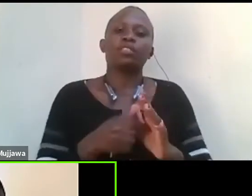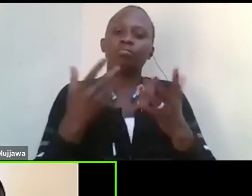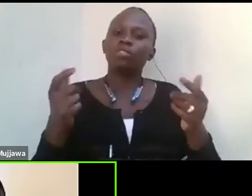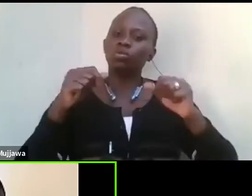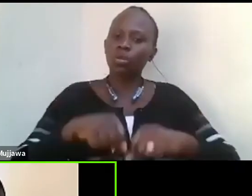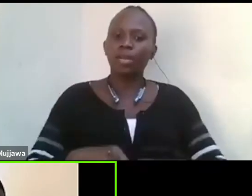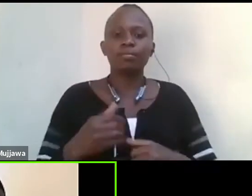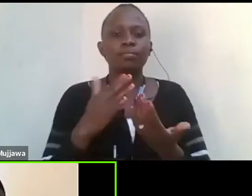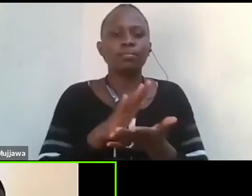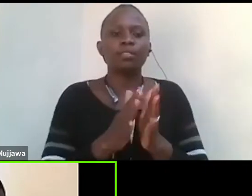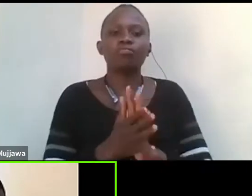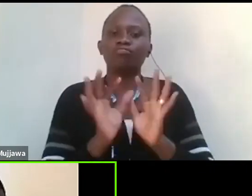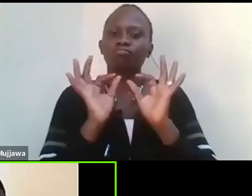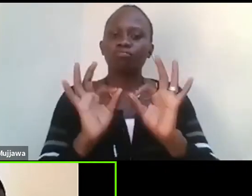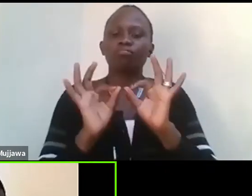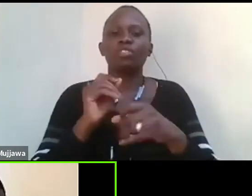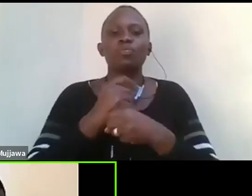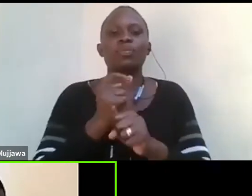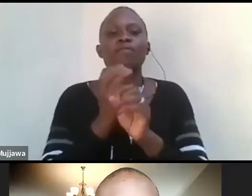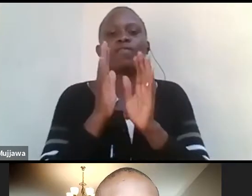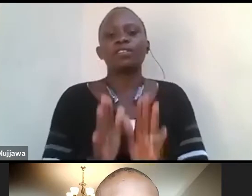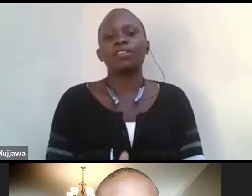an effective manufacturer.